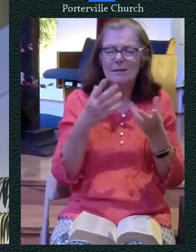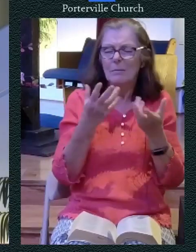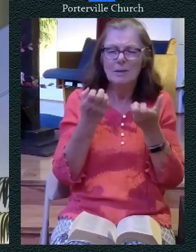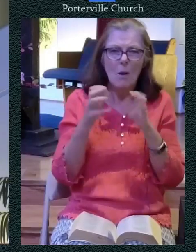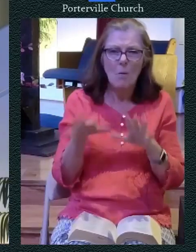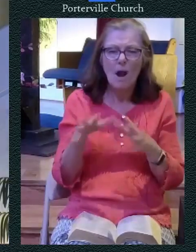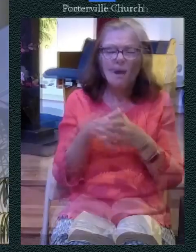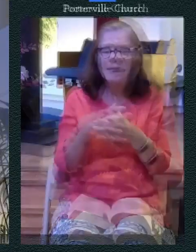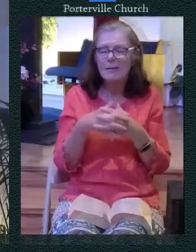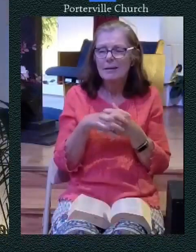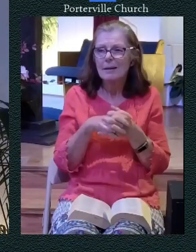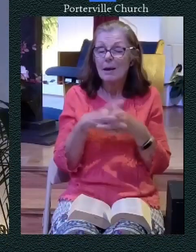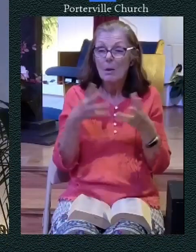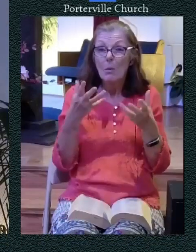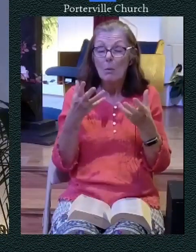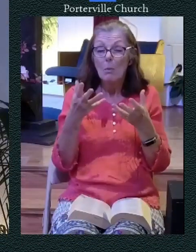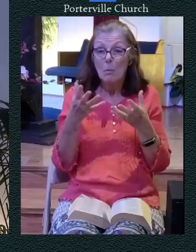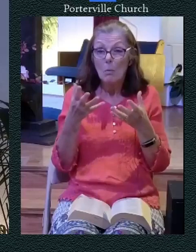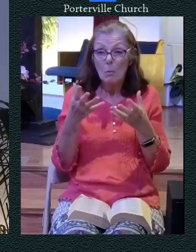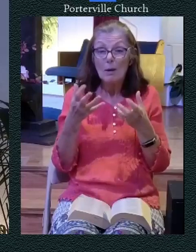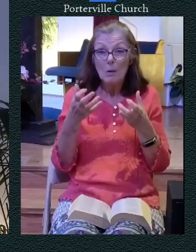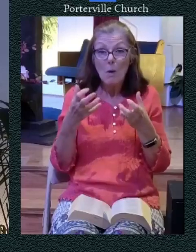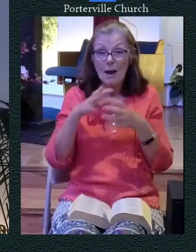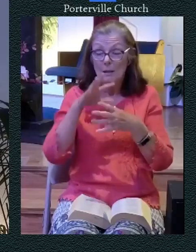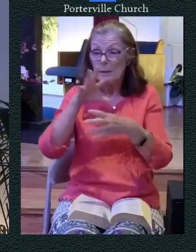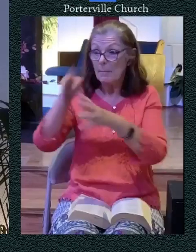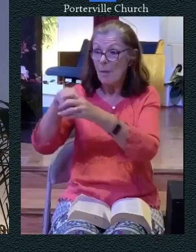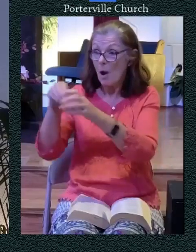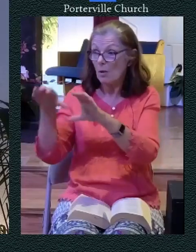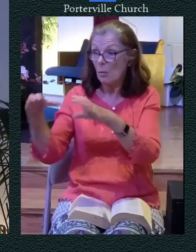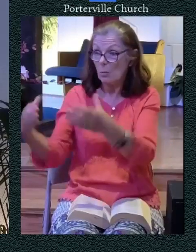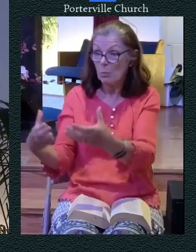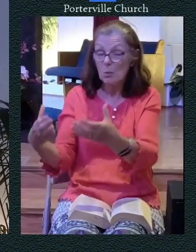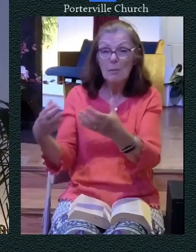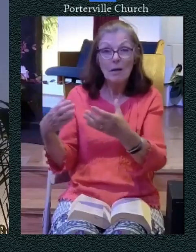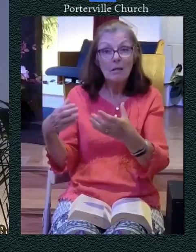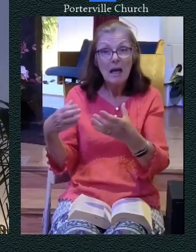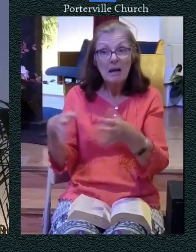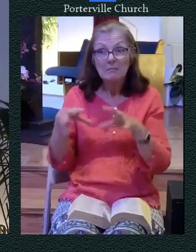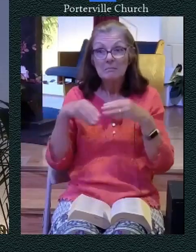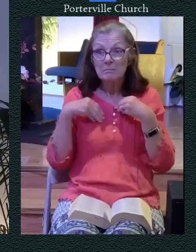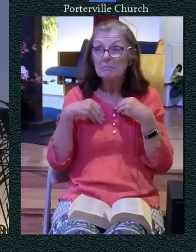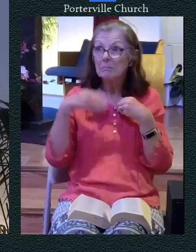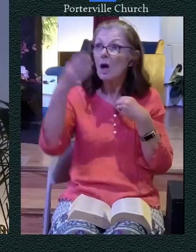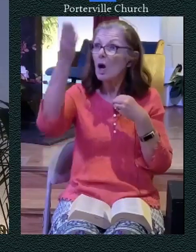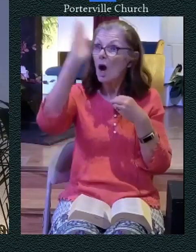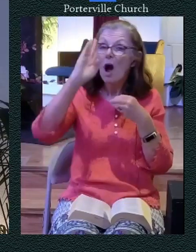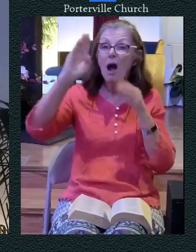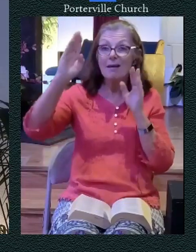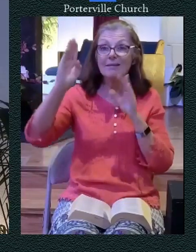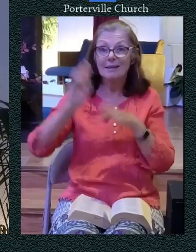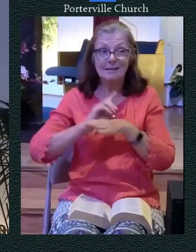has received discipline well. And